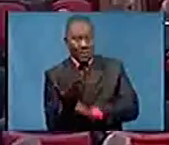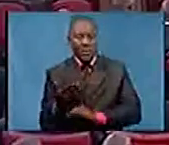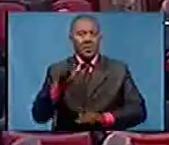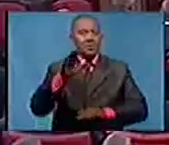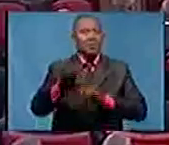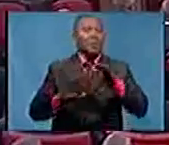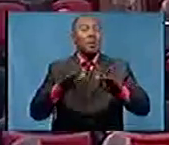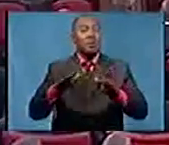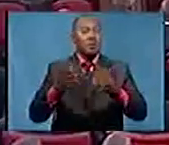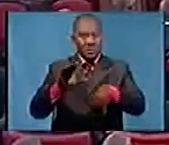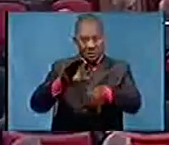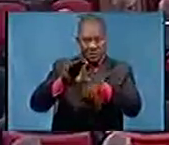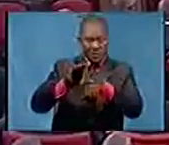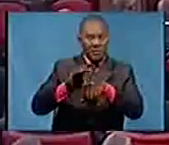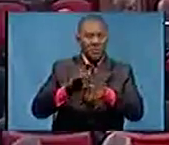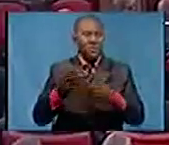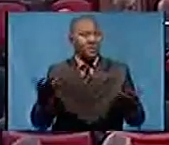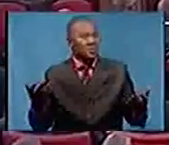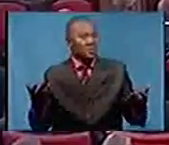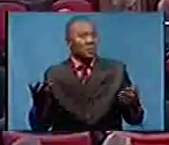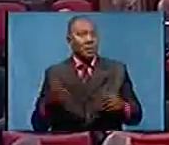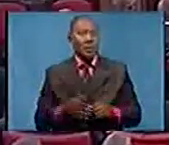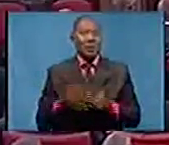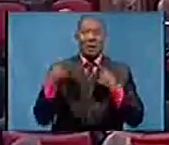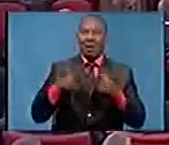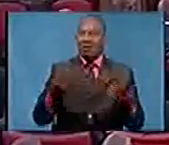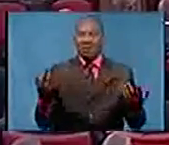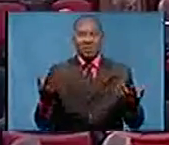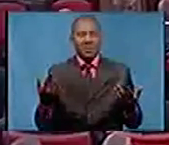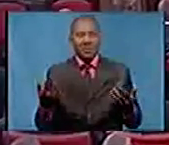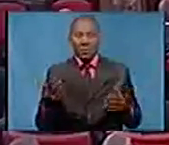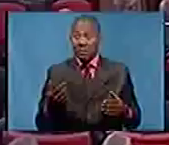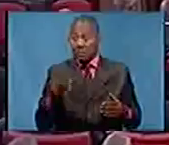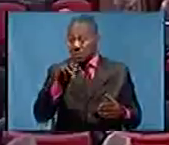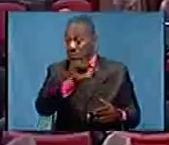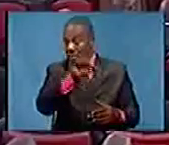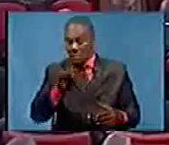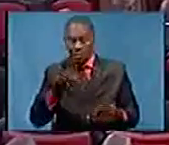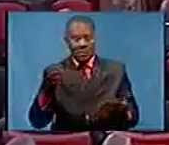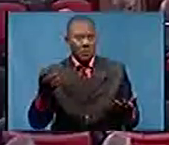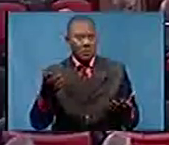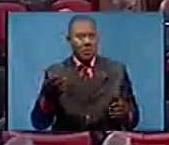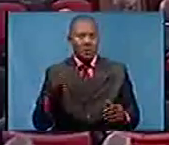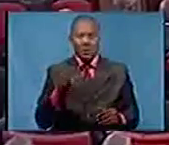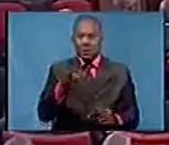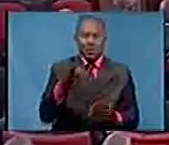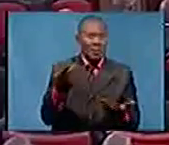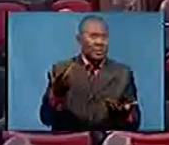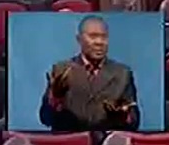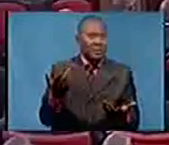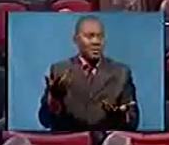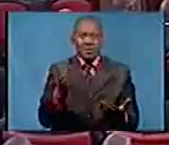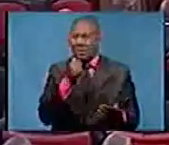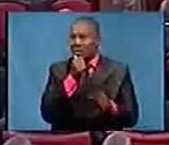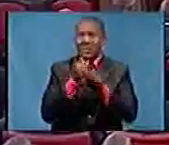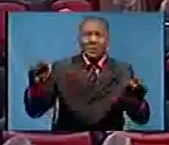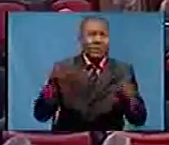mass. I've had so many warnings since this case. Hey, it's not safe. Oh, it's not safe. Why should it not be safe?